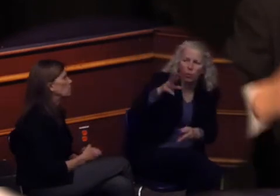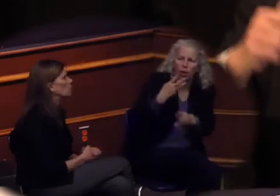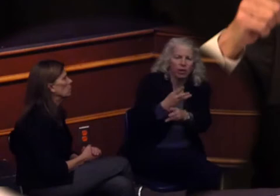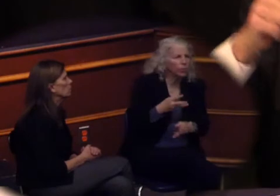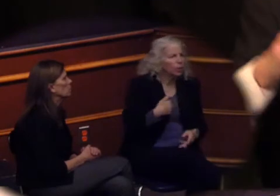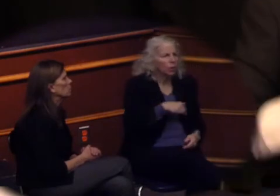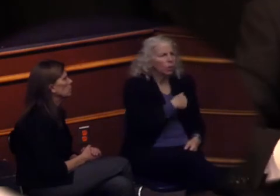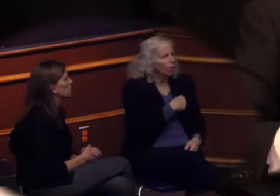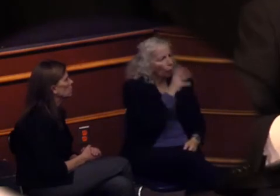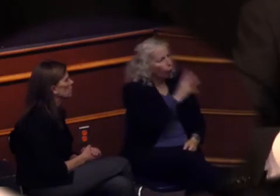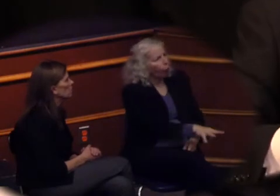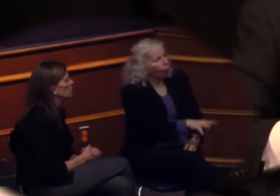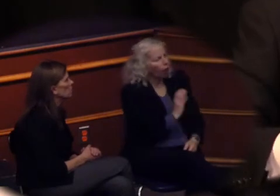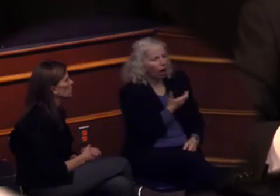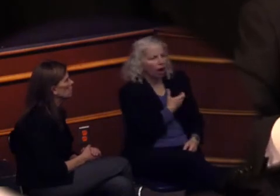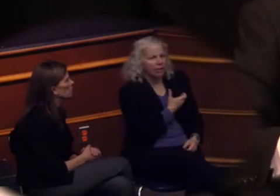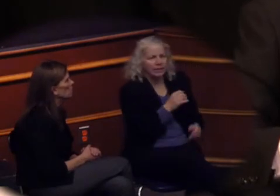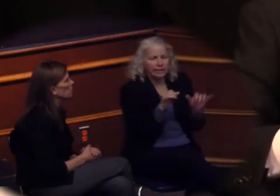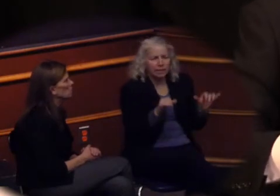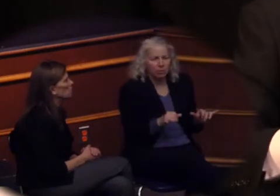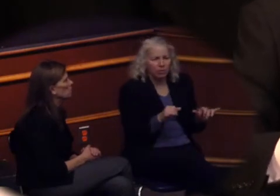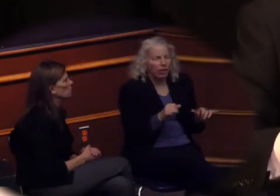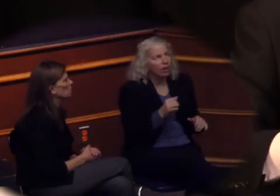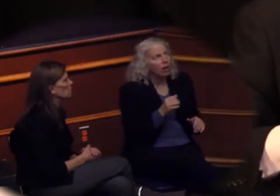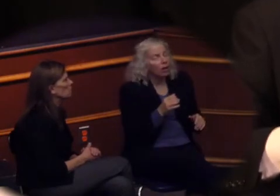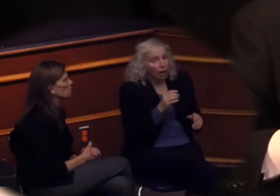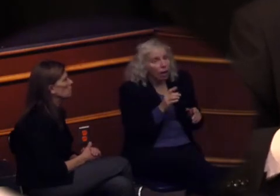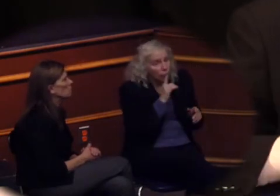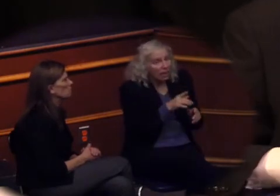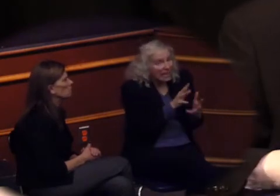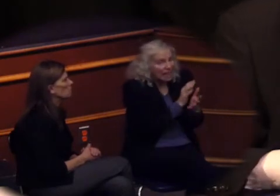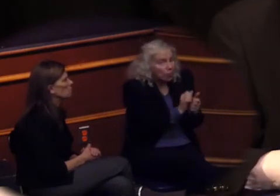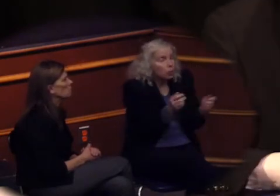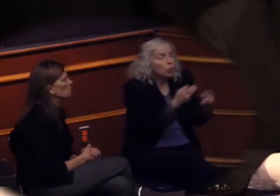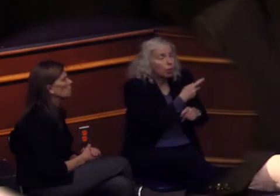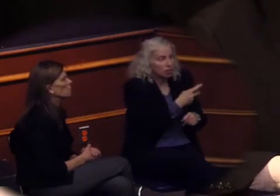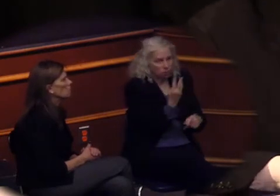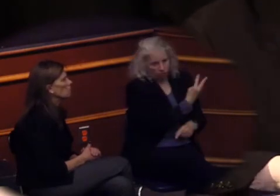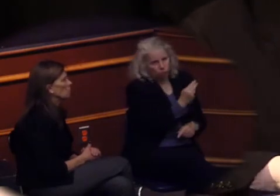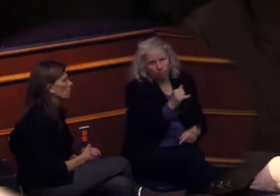long, and which has damaged Western Massachusetts more than any other community.